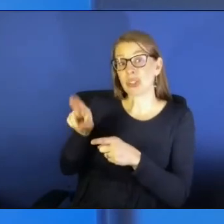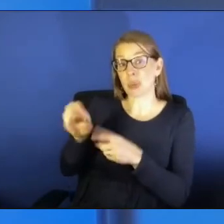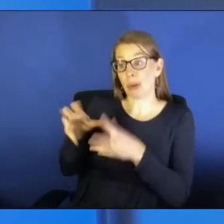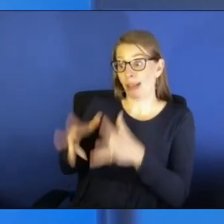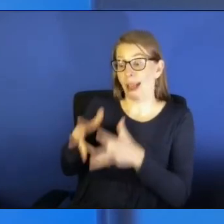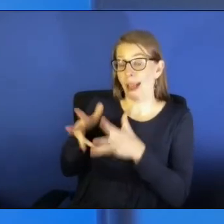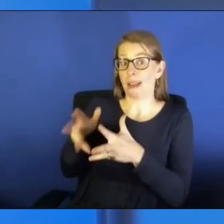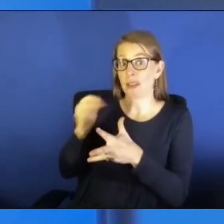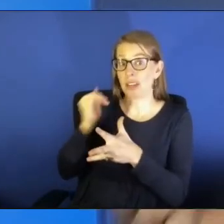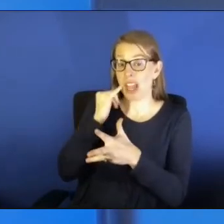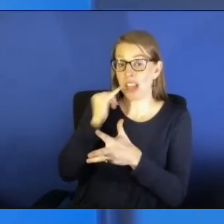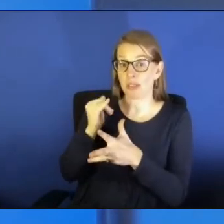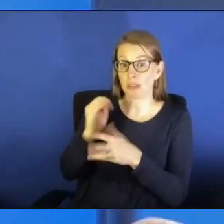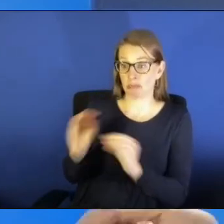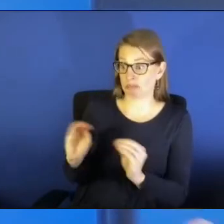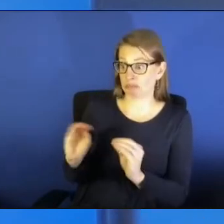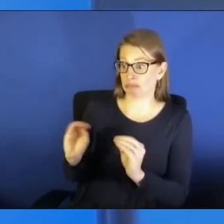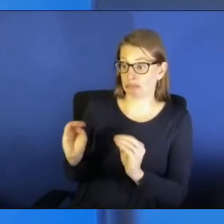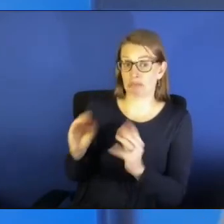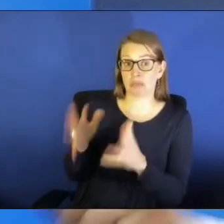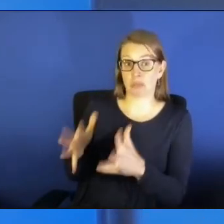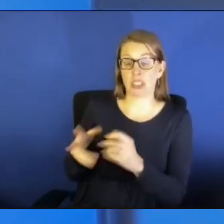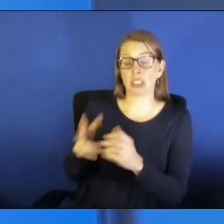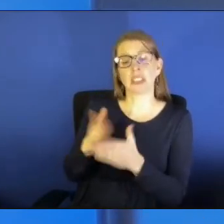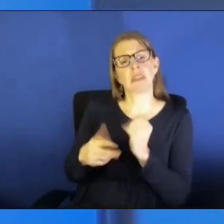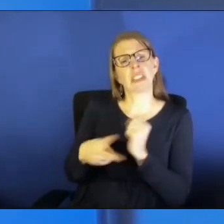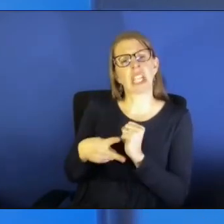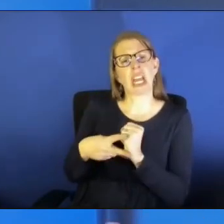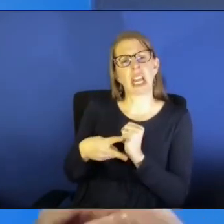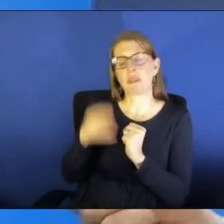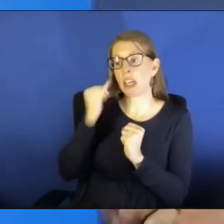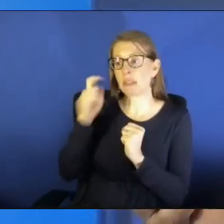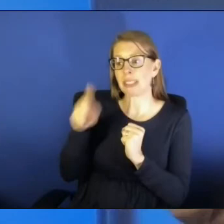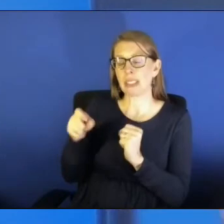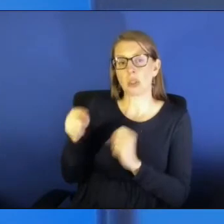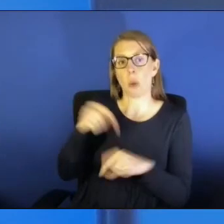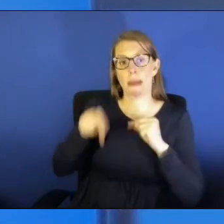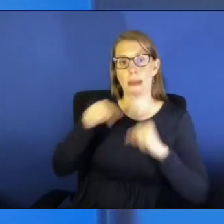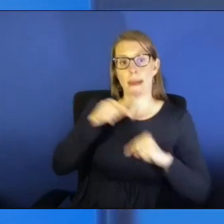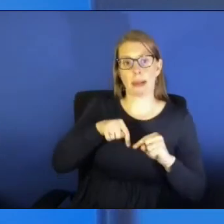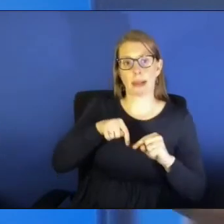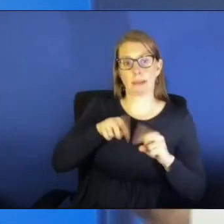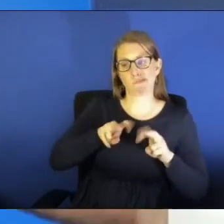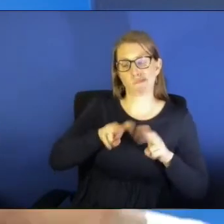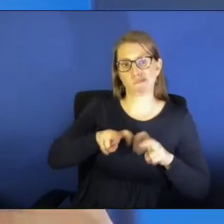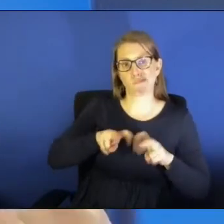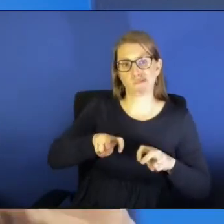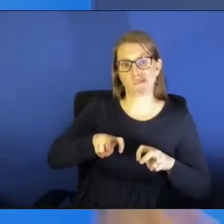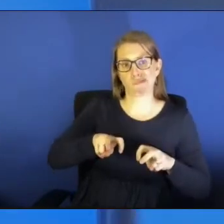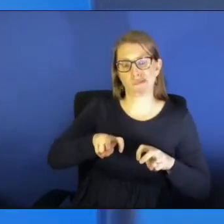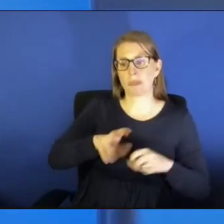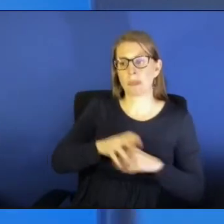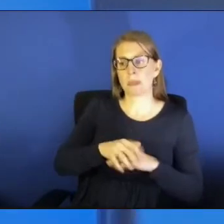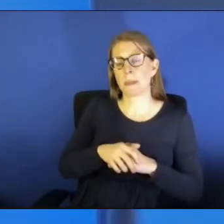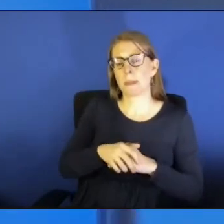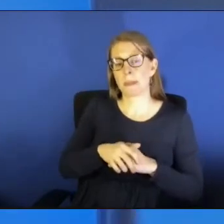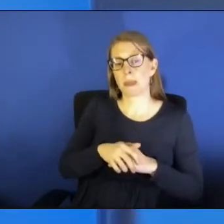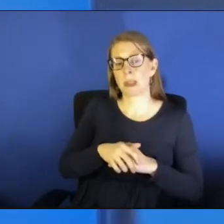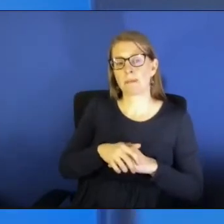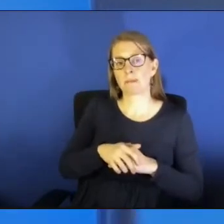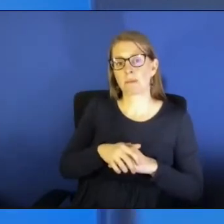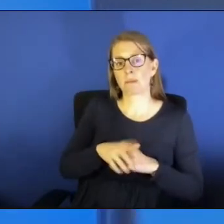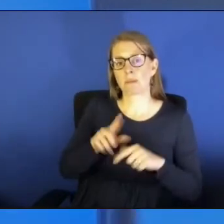nothing about it, some of it gets saved in case we need to look back in the future. But the rest of it really would get thrown